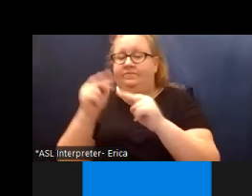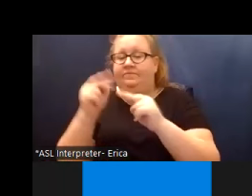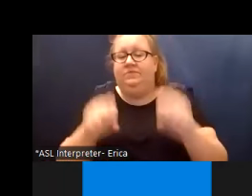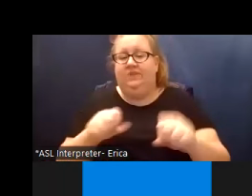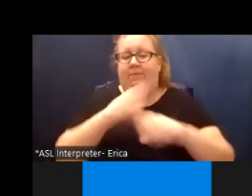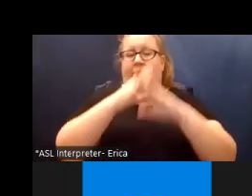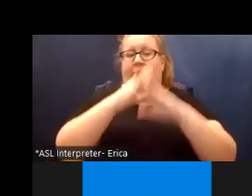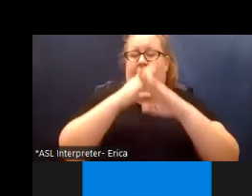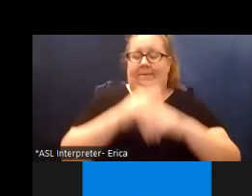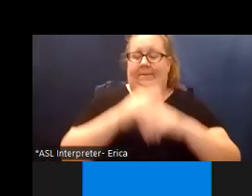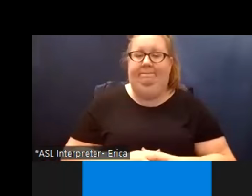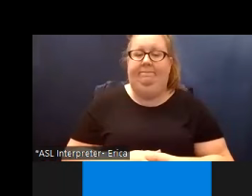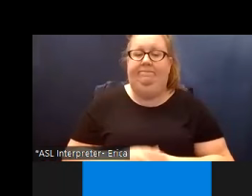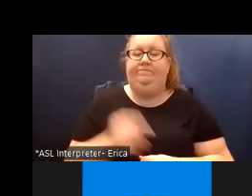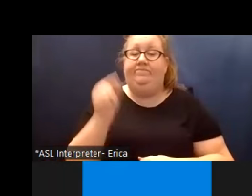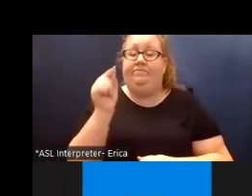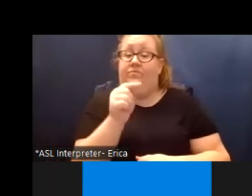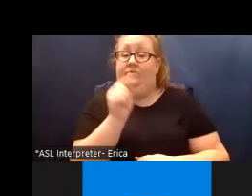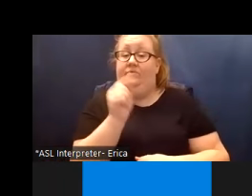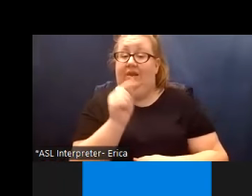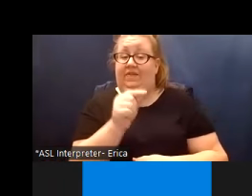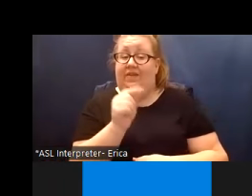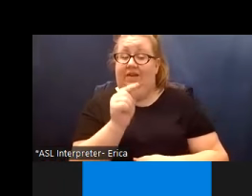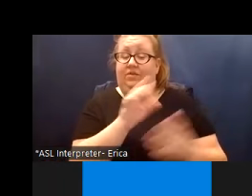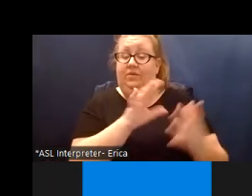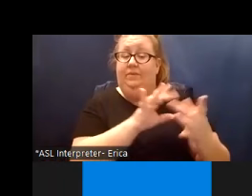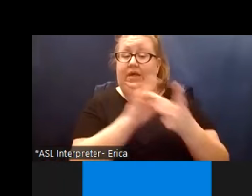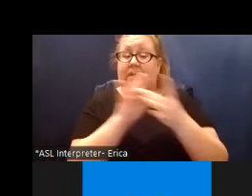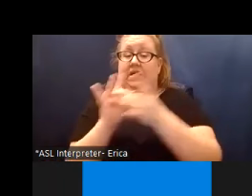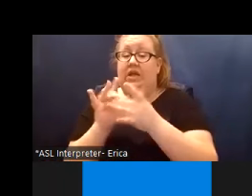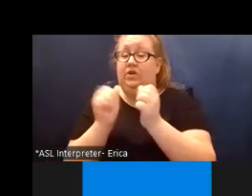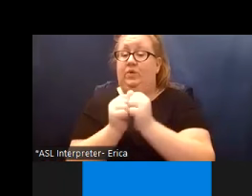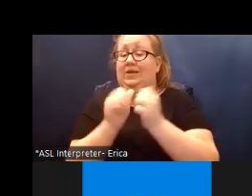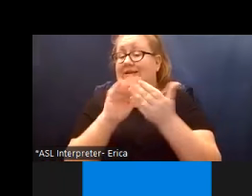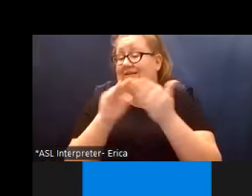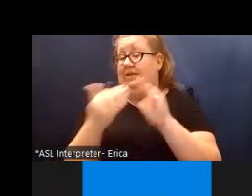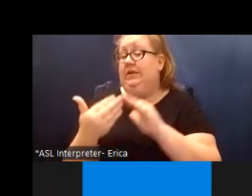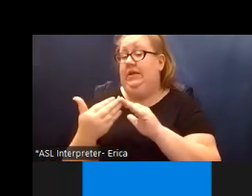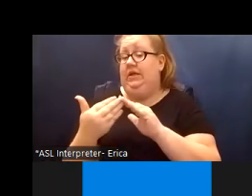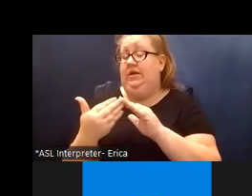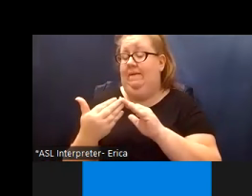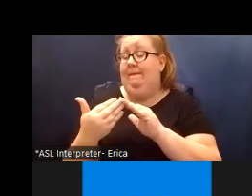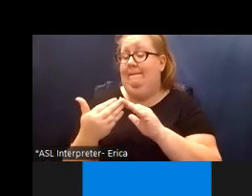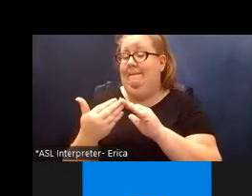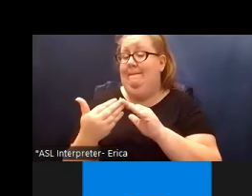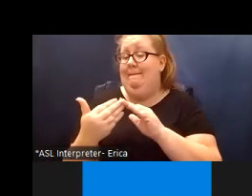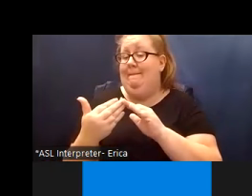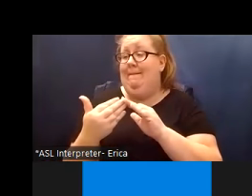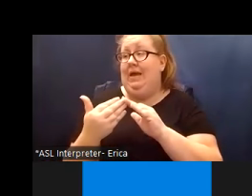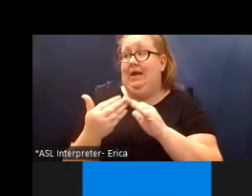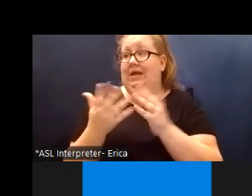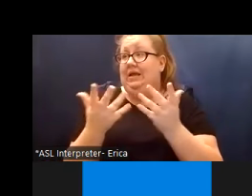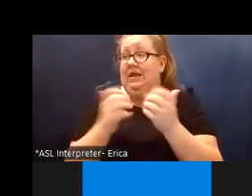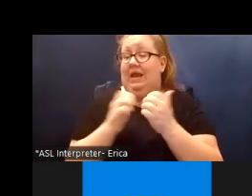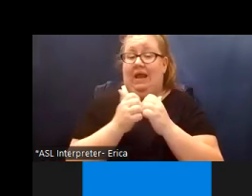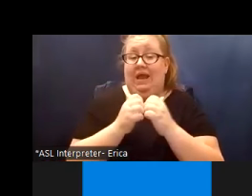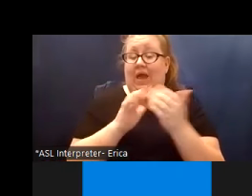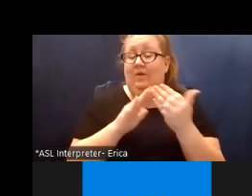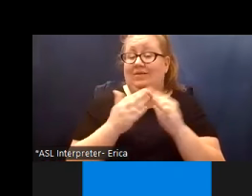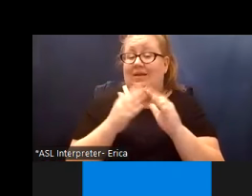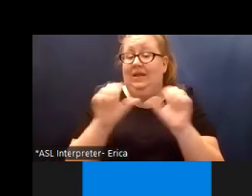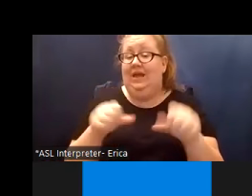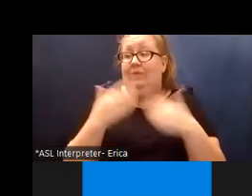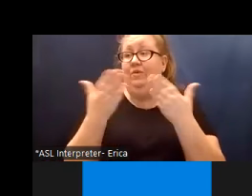protected. Now, this would be in conjunction with the city in a way that the city can provide